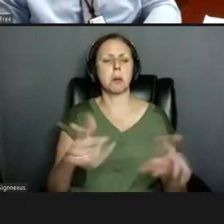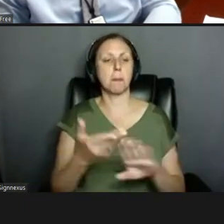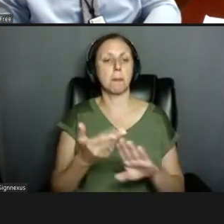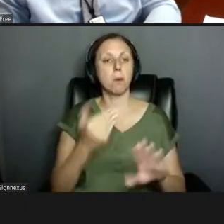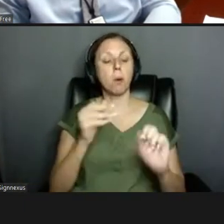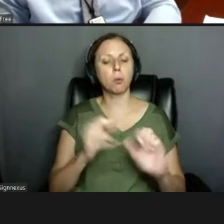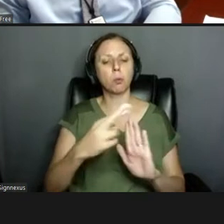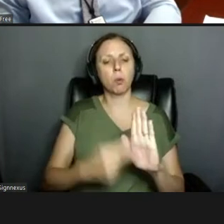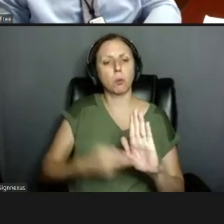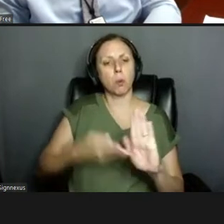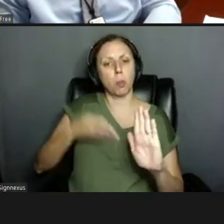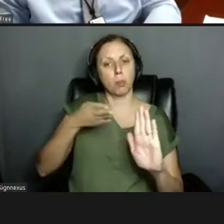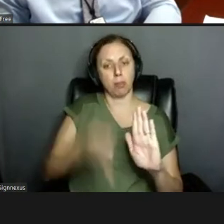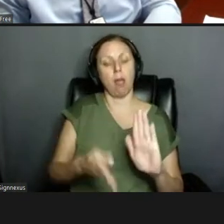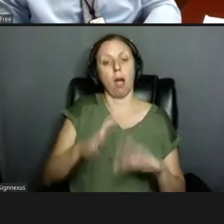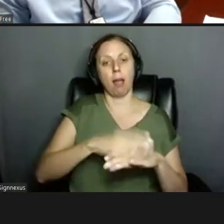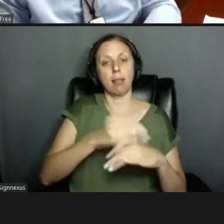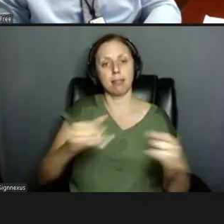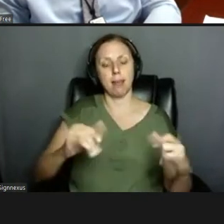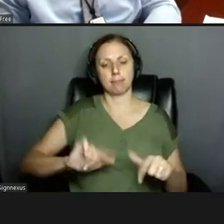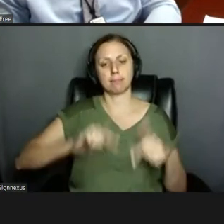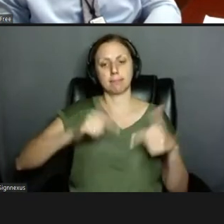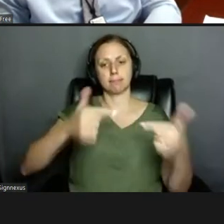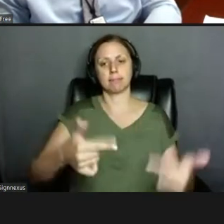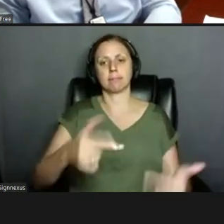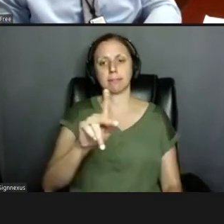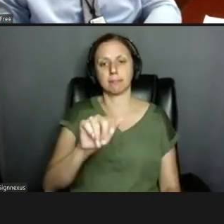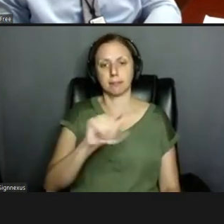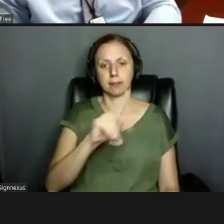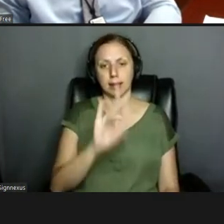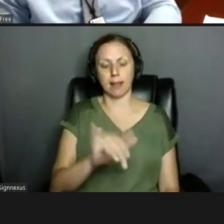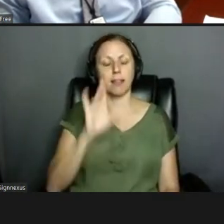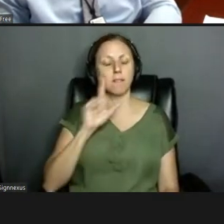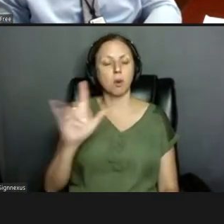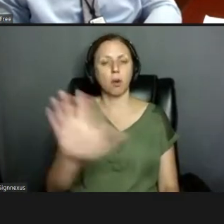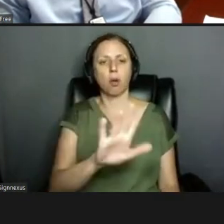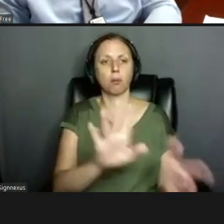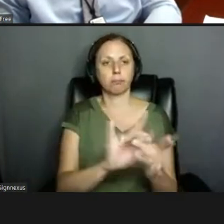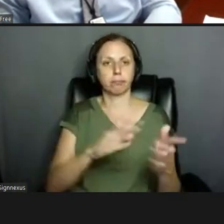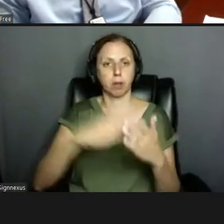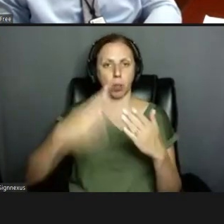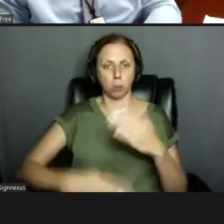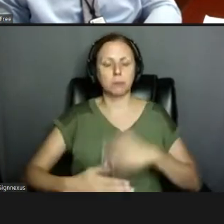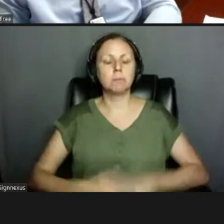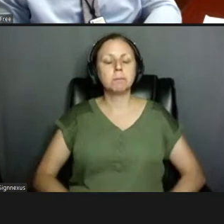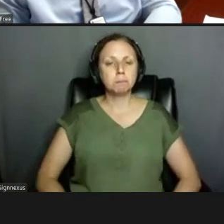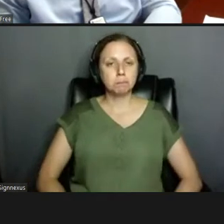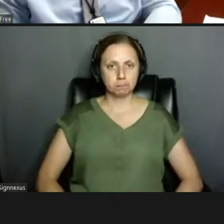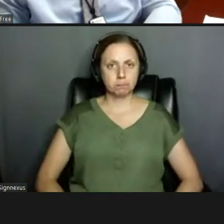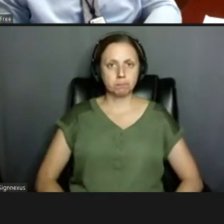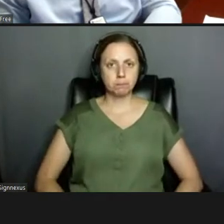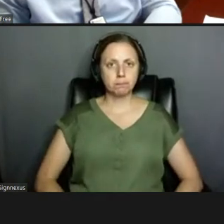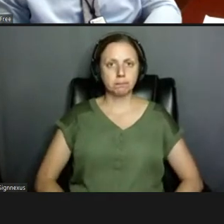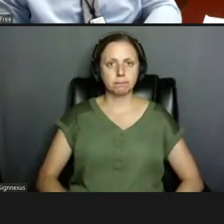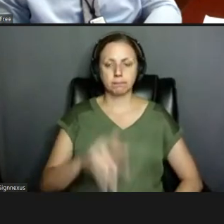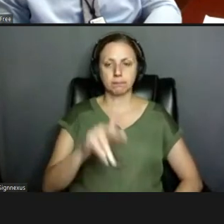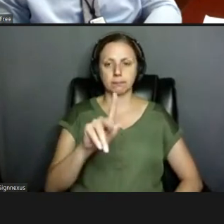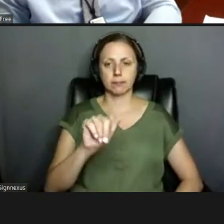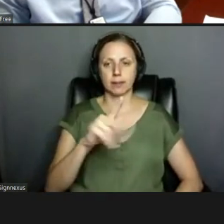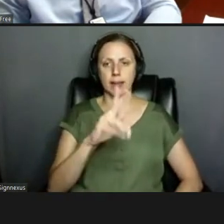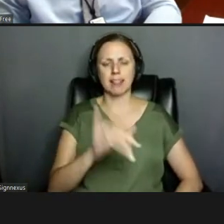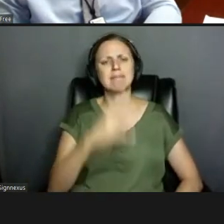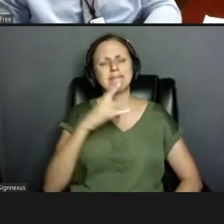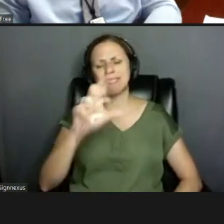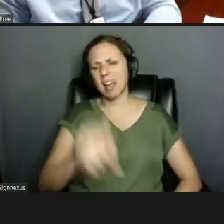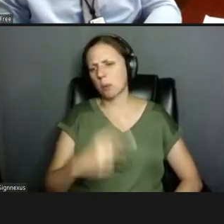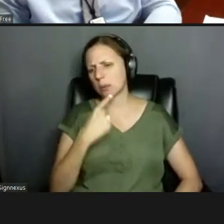register there. And I'll just turn it over to Kathy for her closing remarks. Yeah, I just want to repeat what you just said,